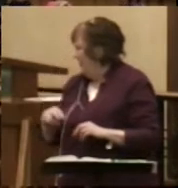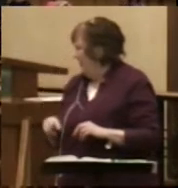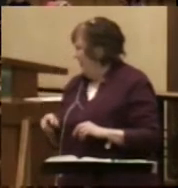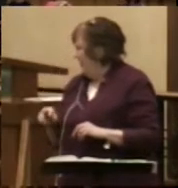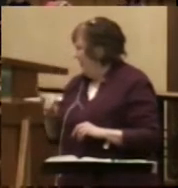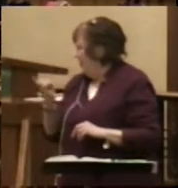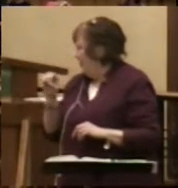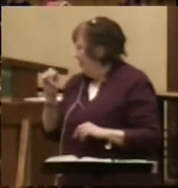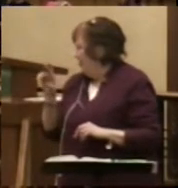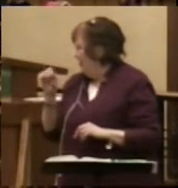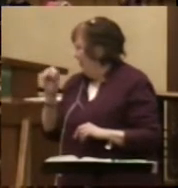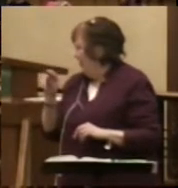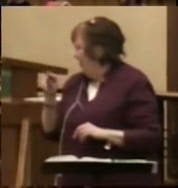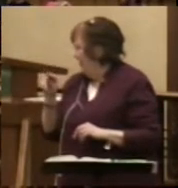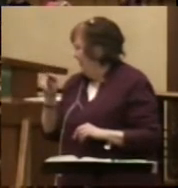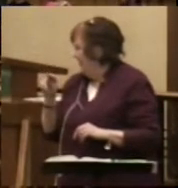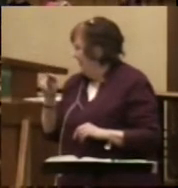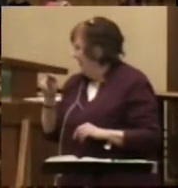Okay, Joran.